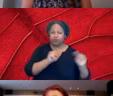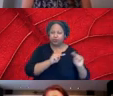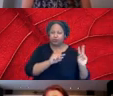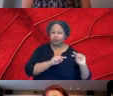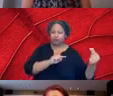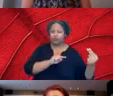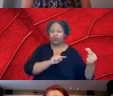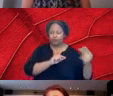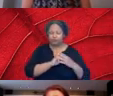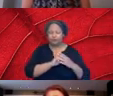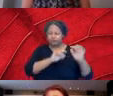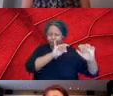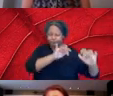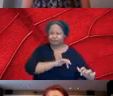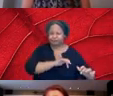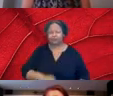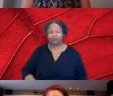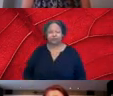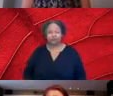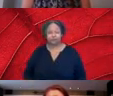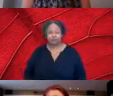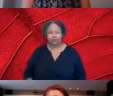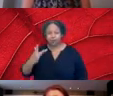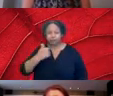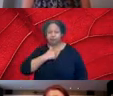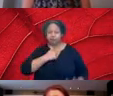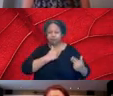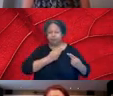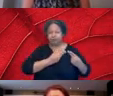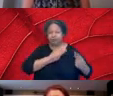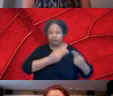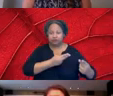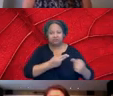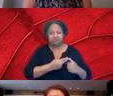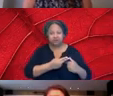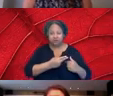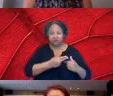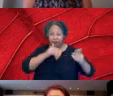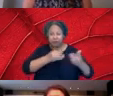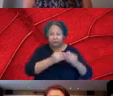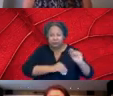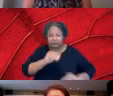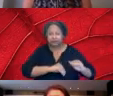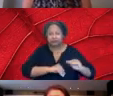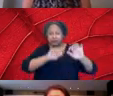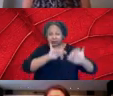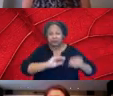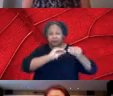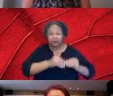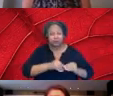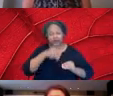Of course, you don't have to think about, you know, particular budgets and things like that, but I would